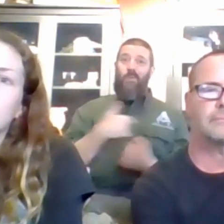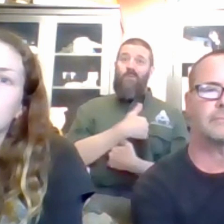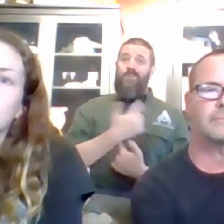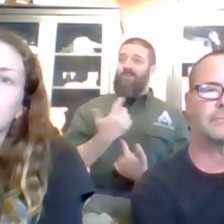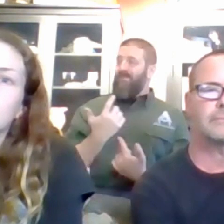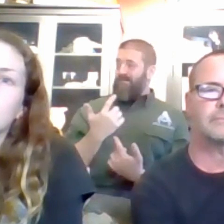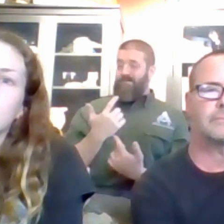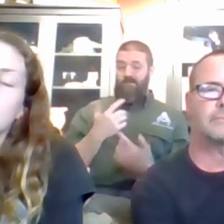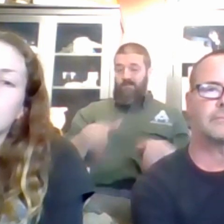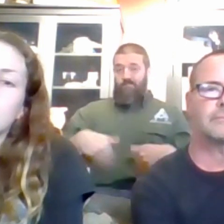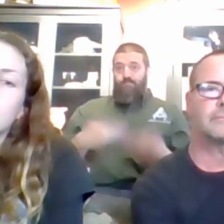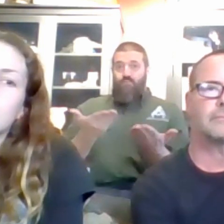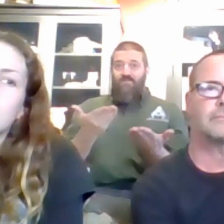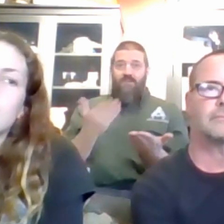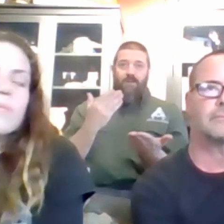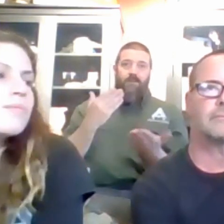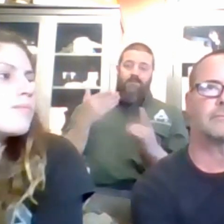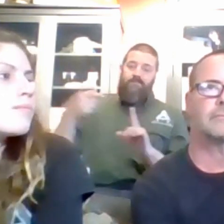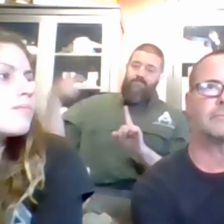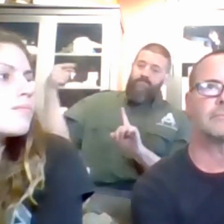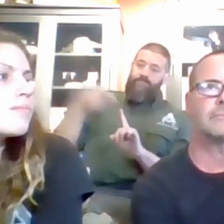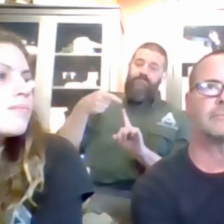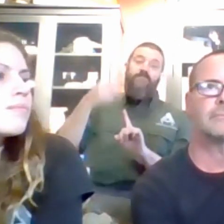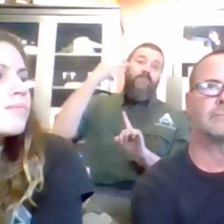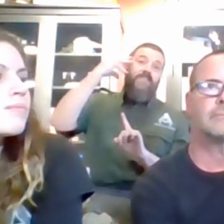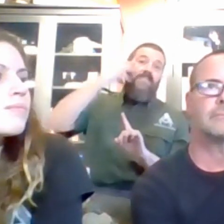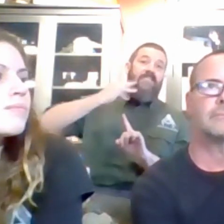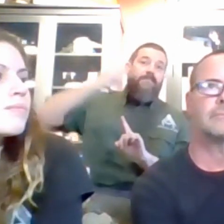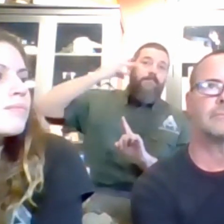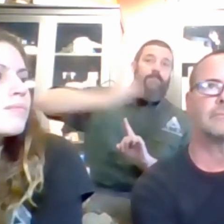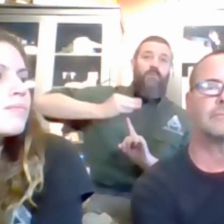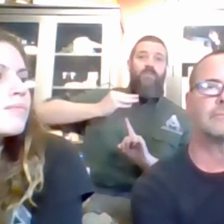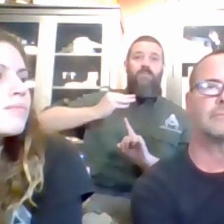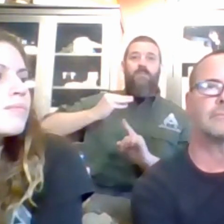Yeah. We provide an